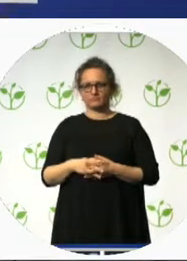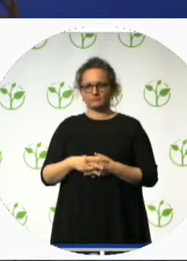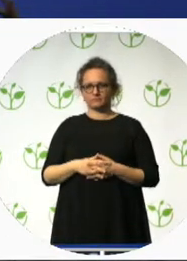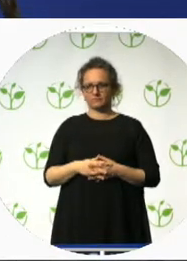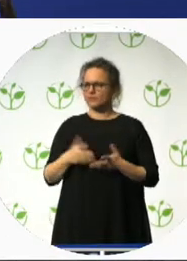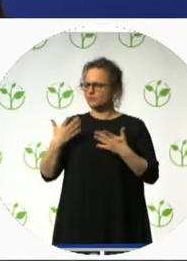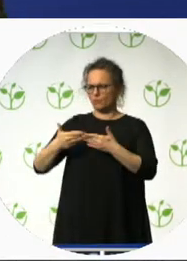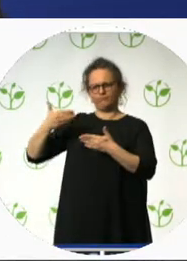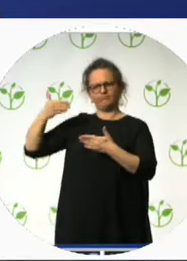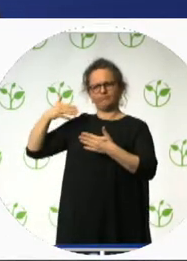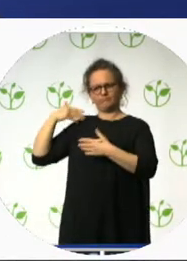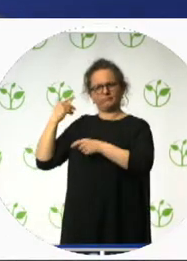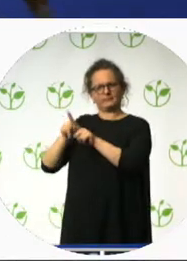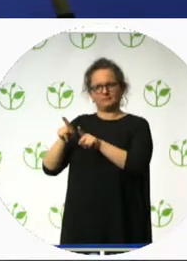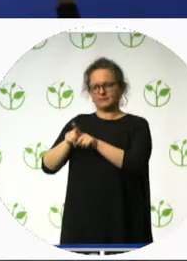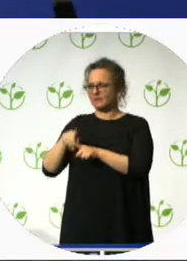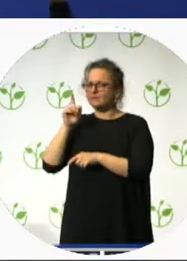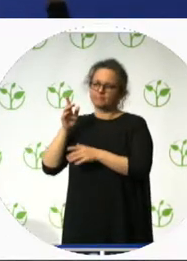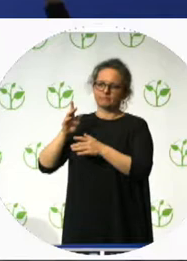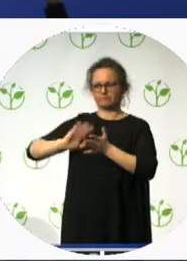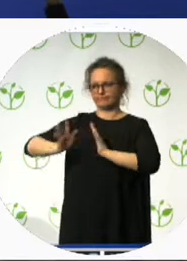You need a microphone.